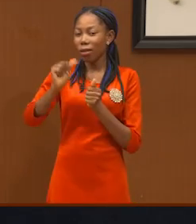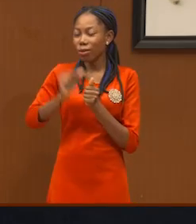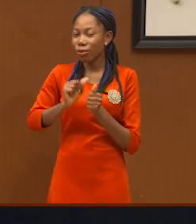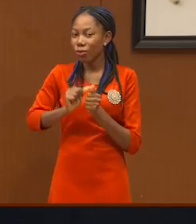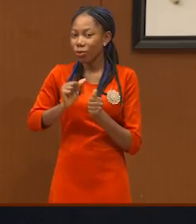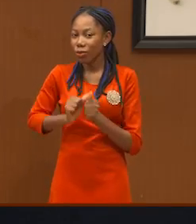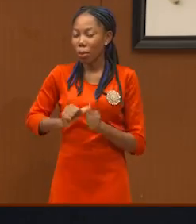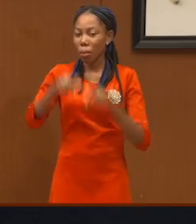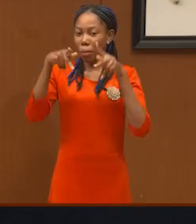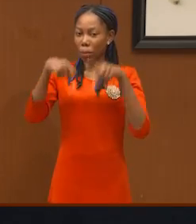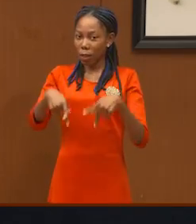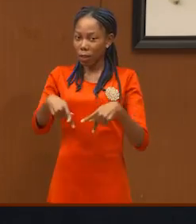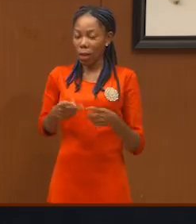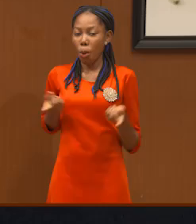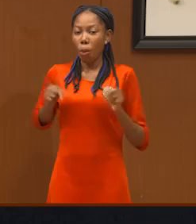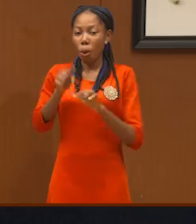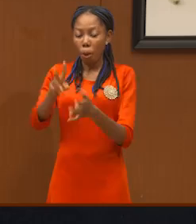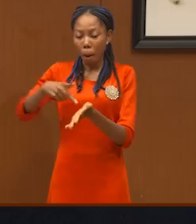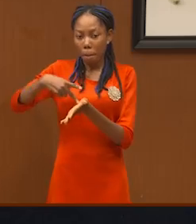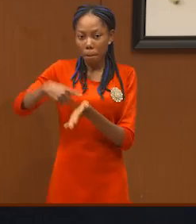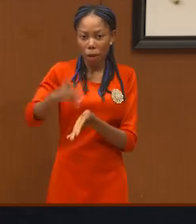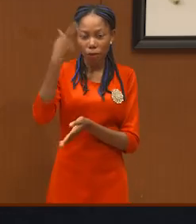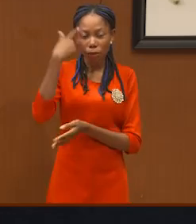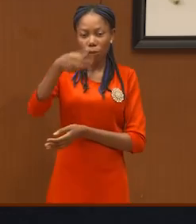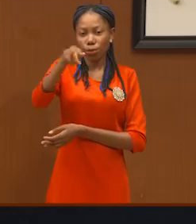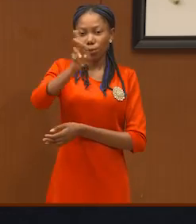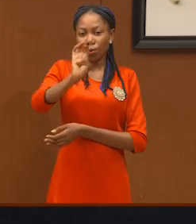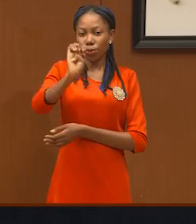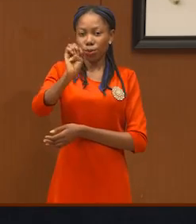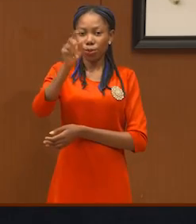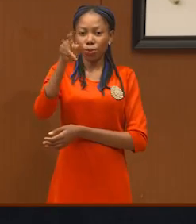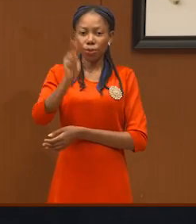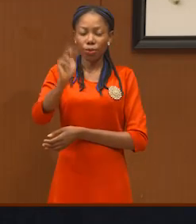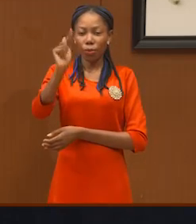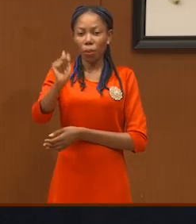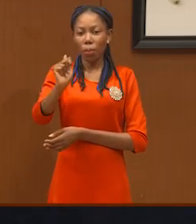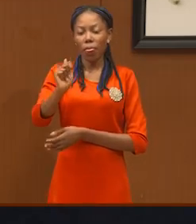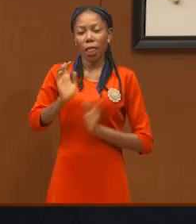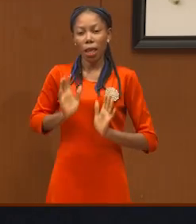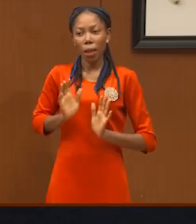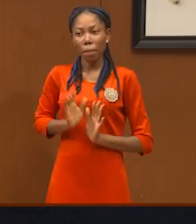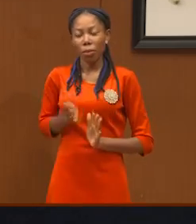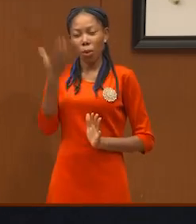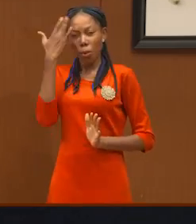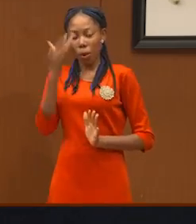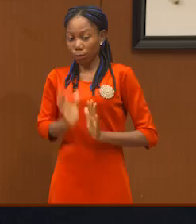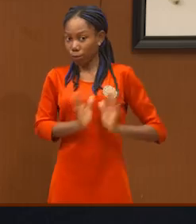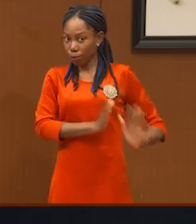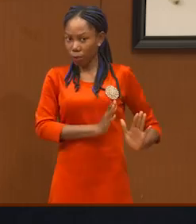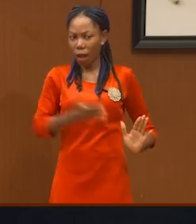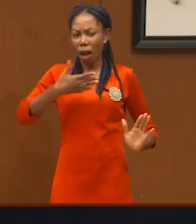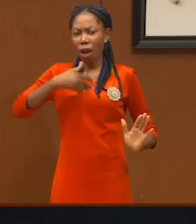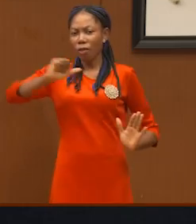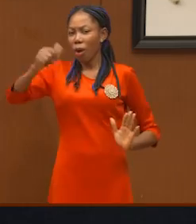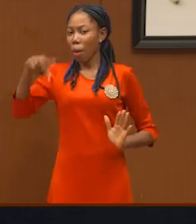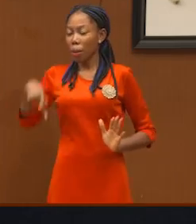tenant, when they want to pay their rent, and by the way, he's not the one that made this payment. There is a guy, Sonny, he's the one that made